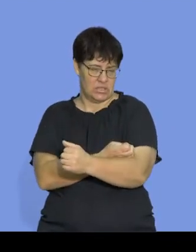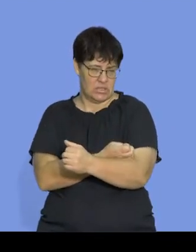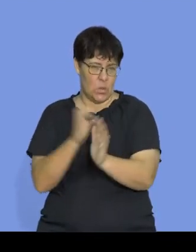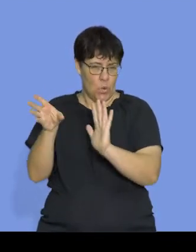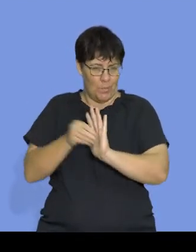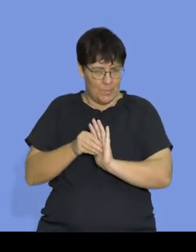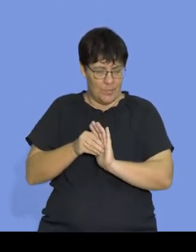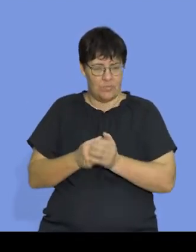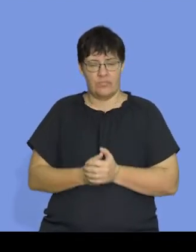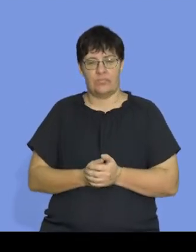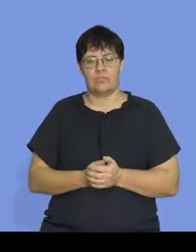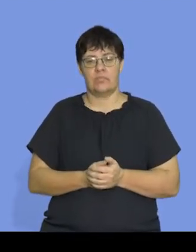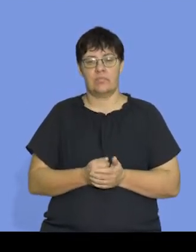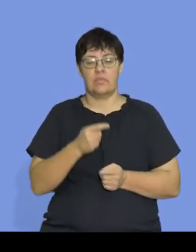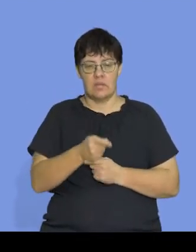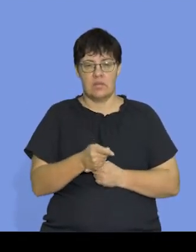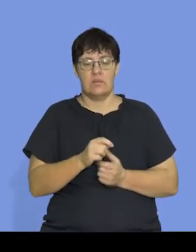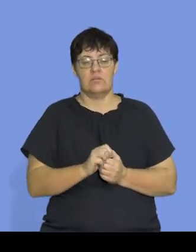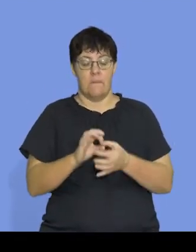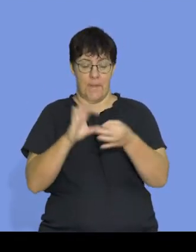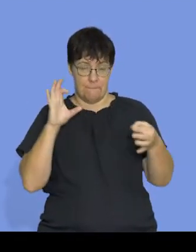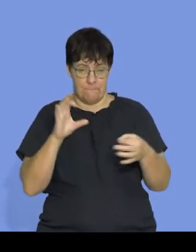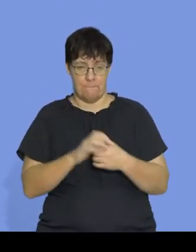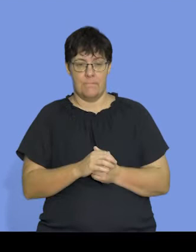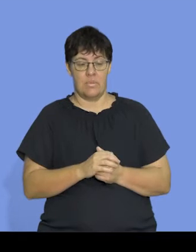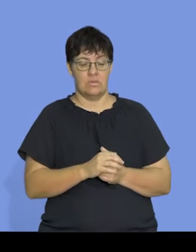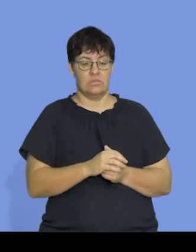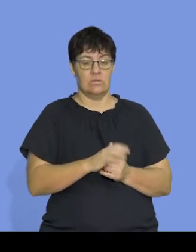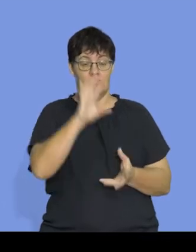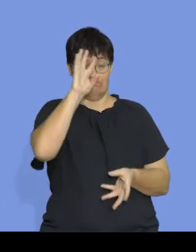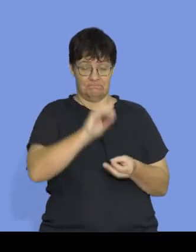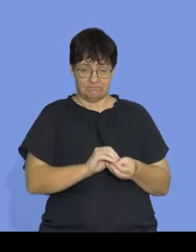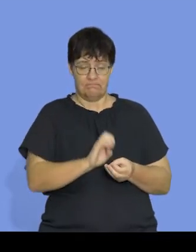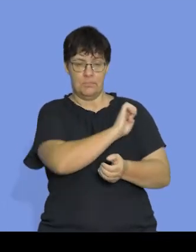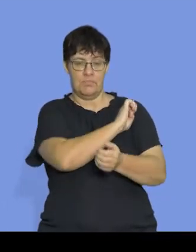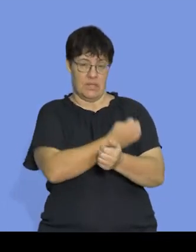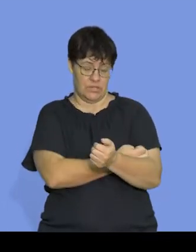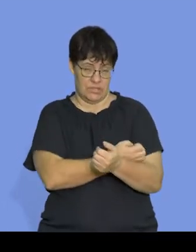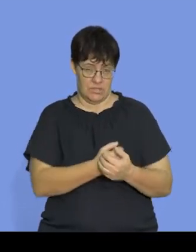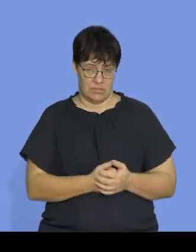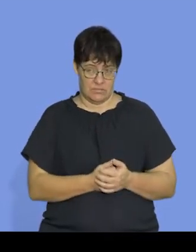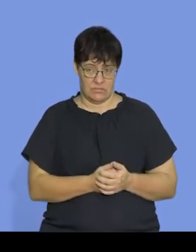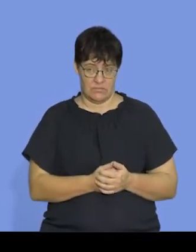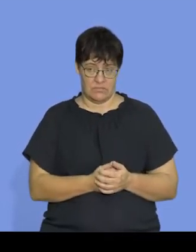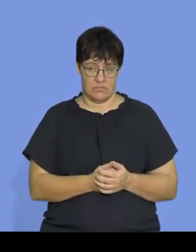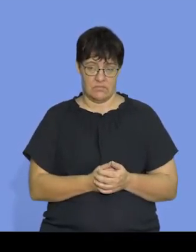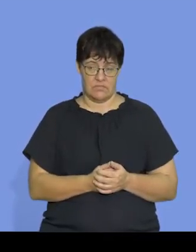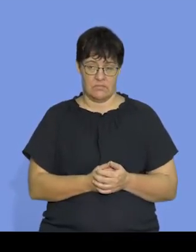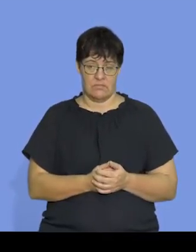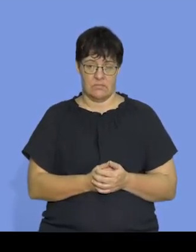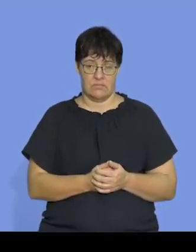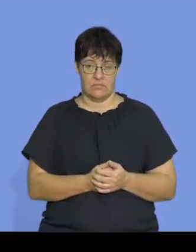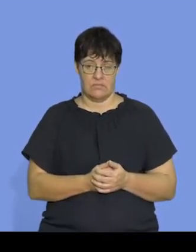reactive products, bond breaking, so the sum of energy, okay, sum of energy for